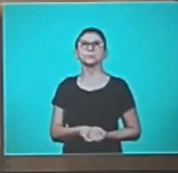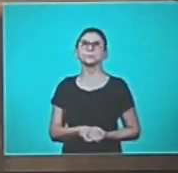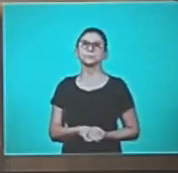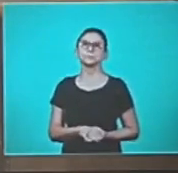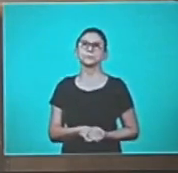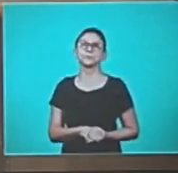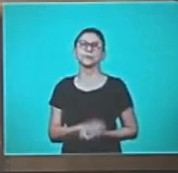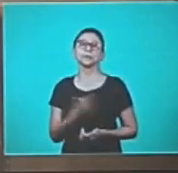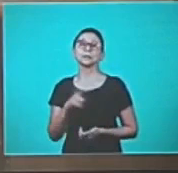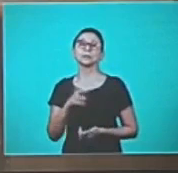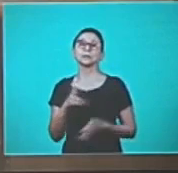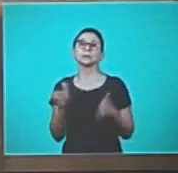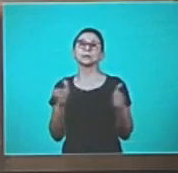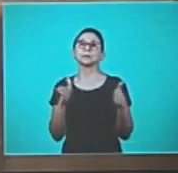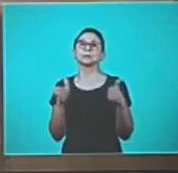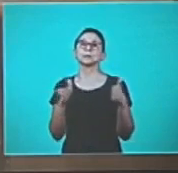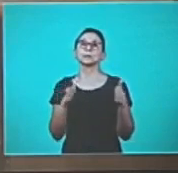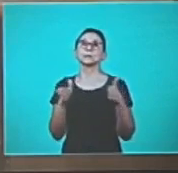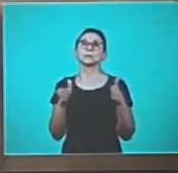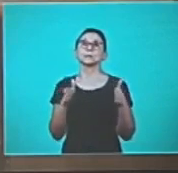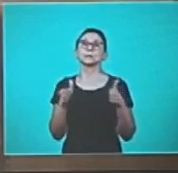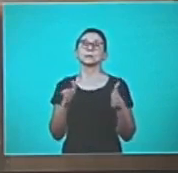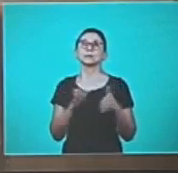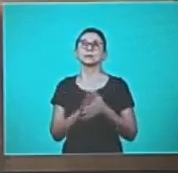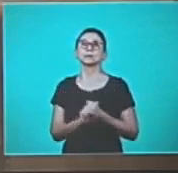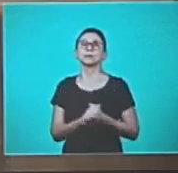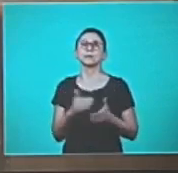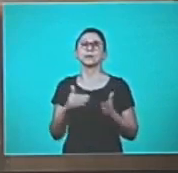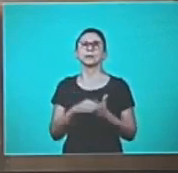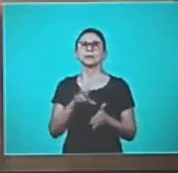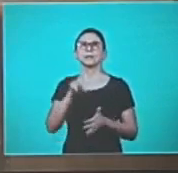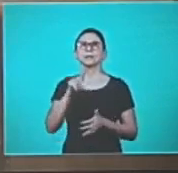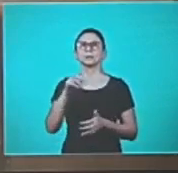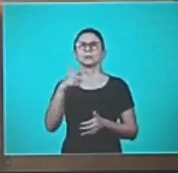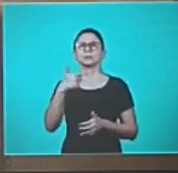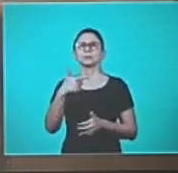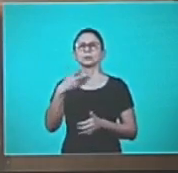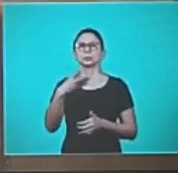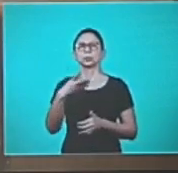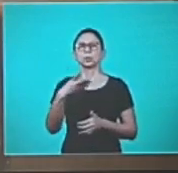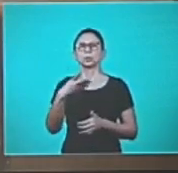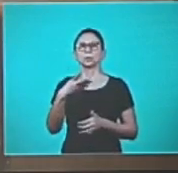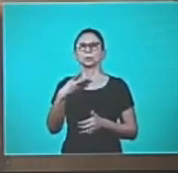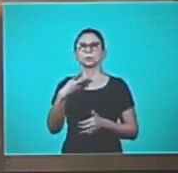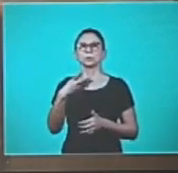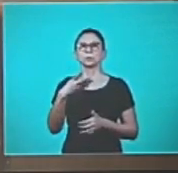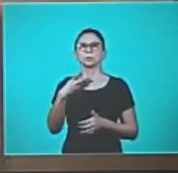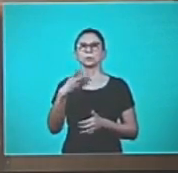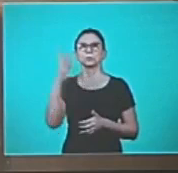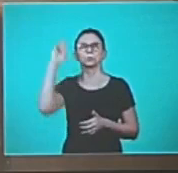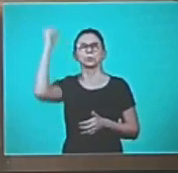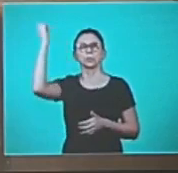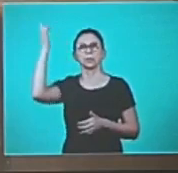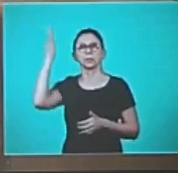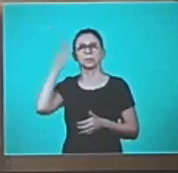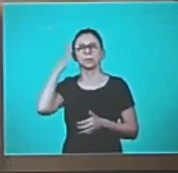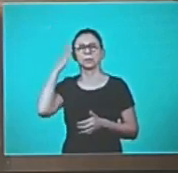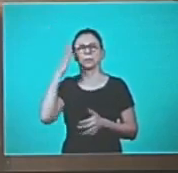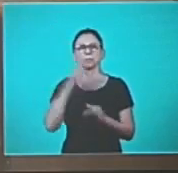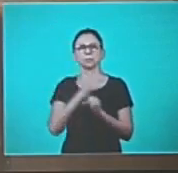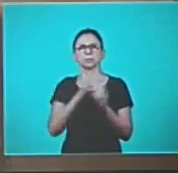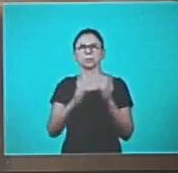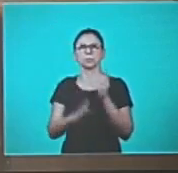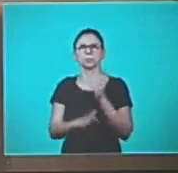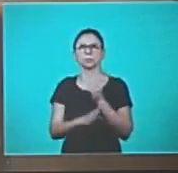no period of the first Sunday until the 24th. The Lord has revealed that the Sunday schools are going to take place